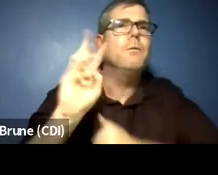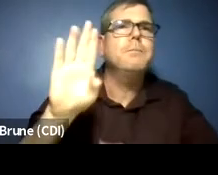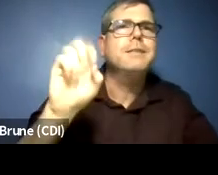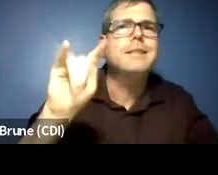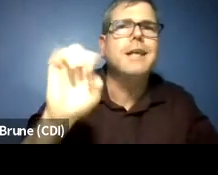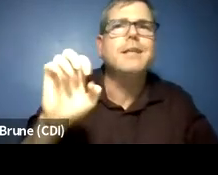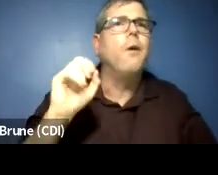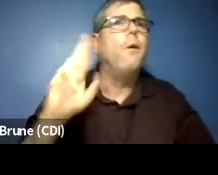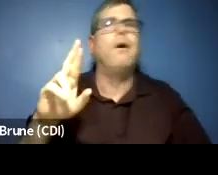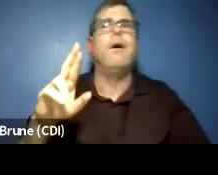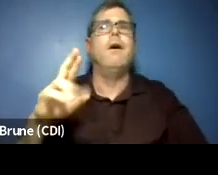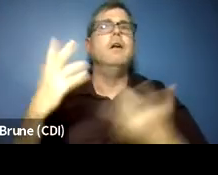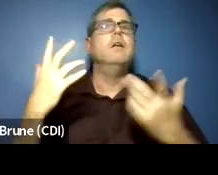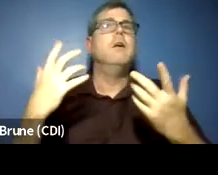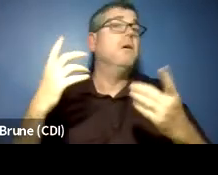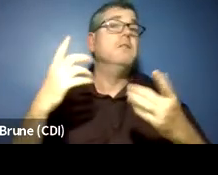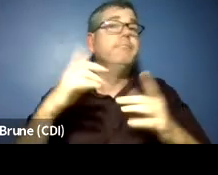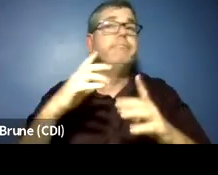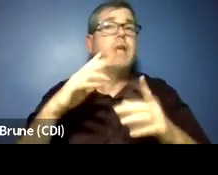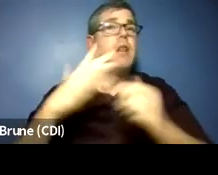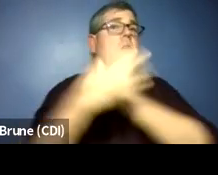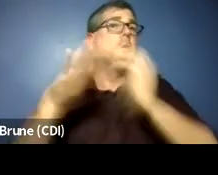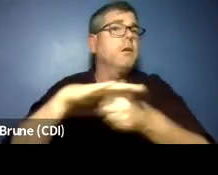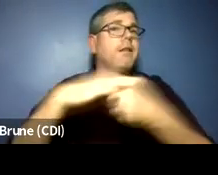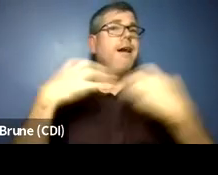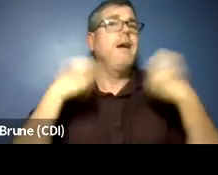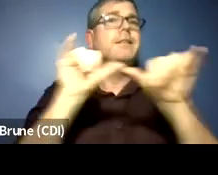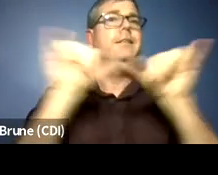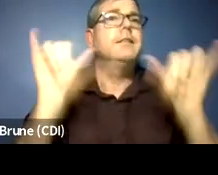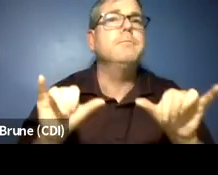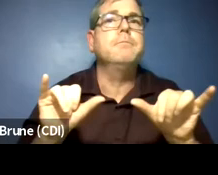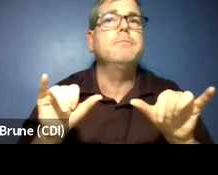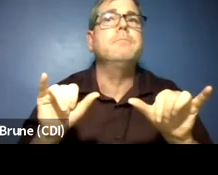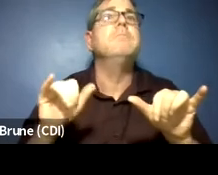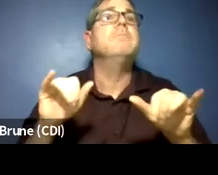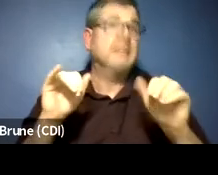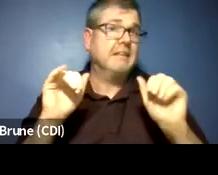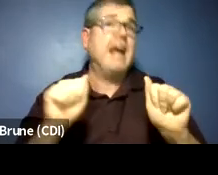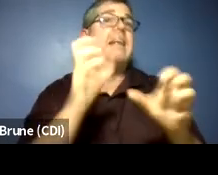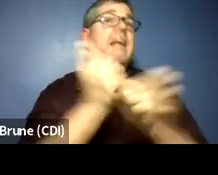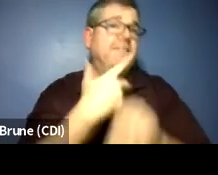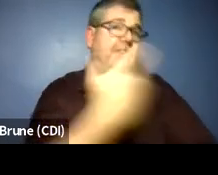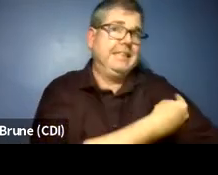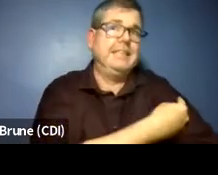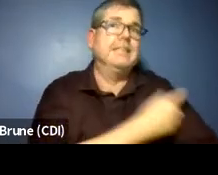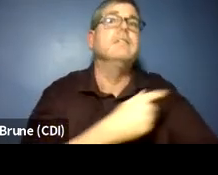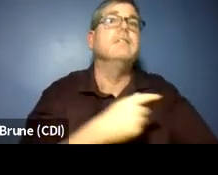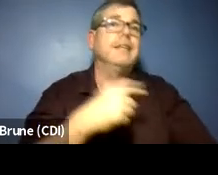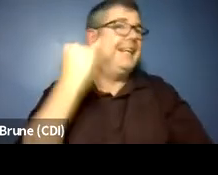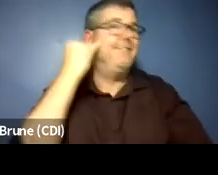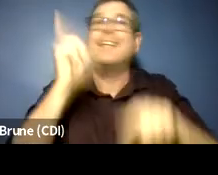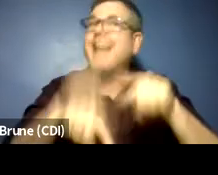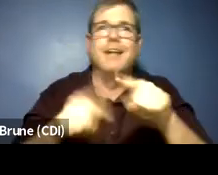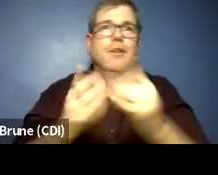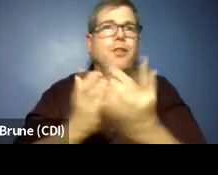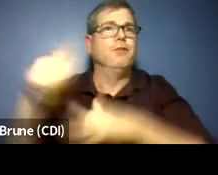system, because they may be able to have vaccines sooner than we can and vice versa.